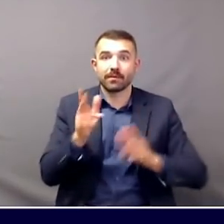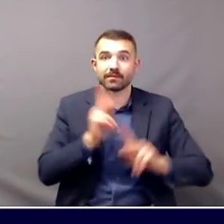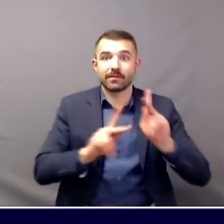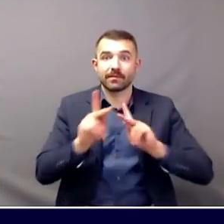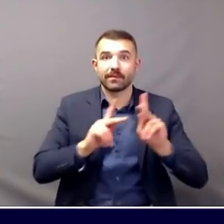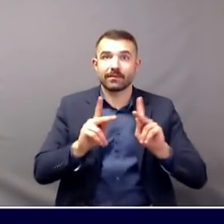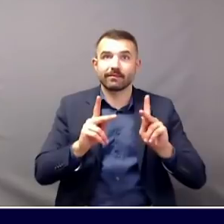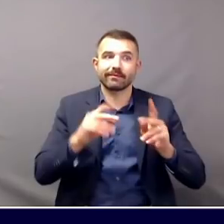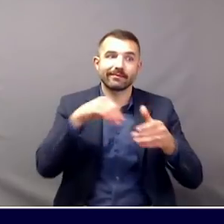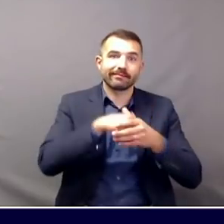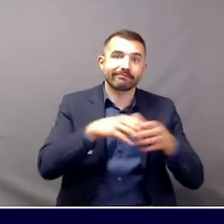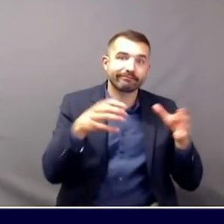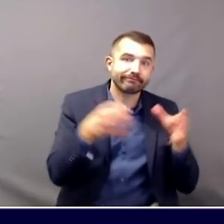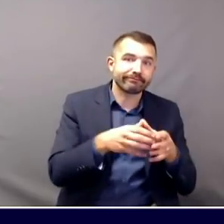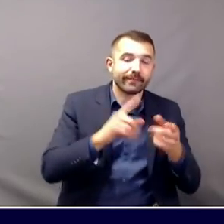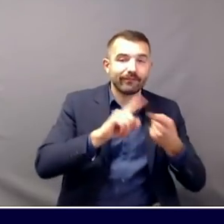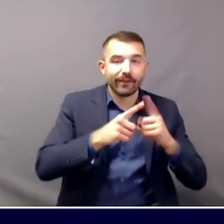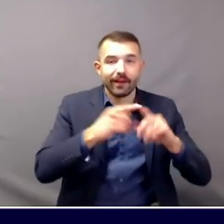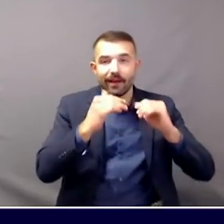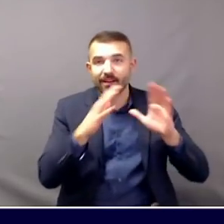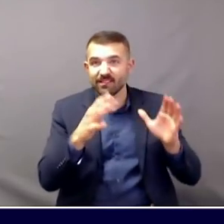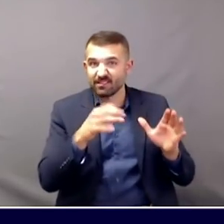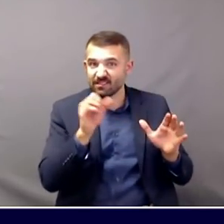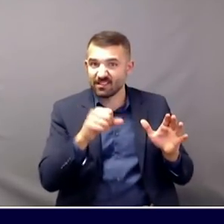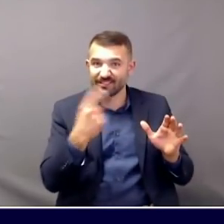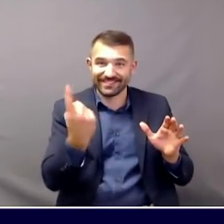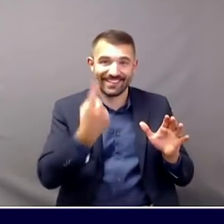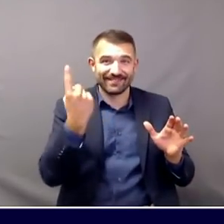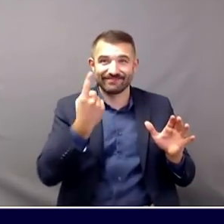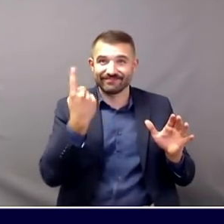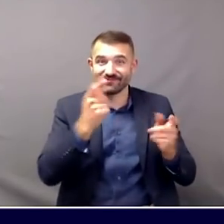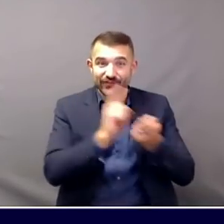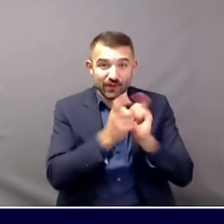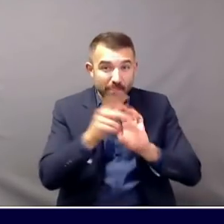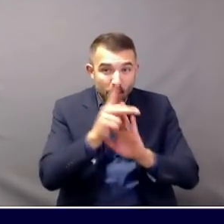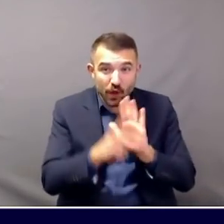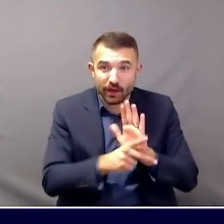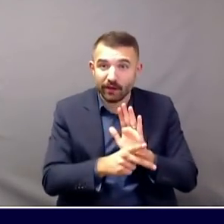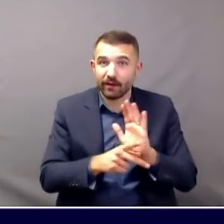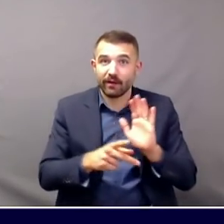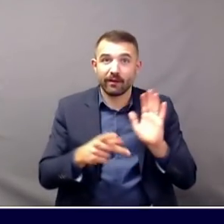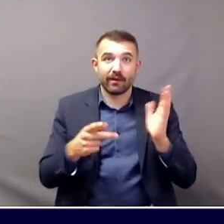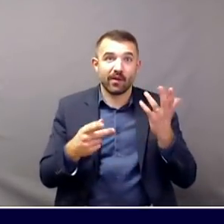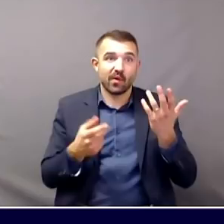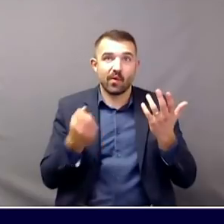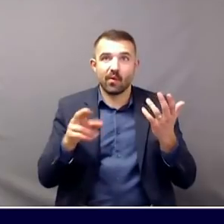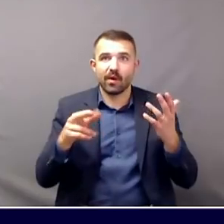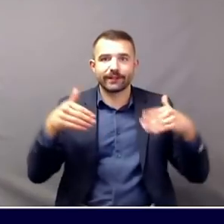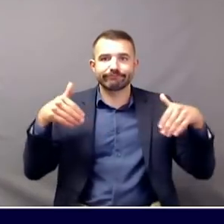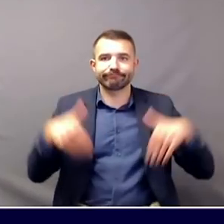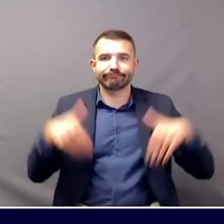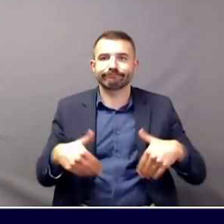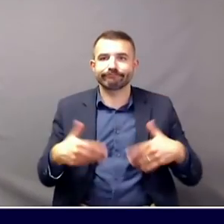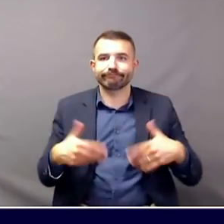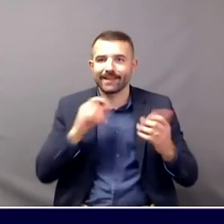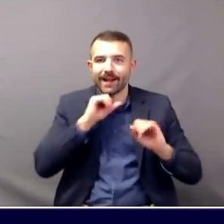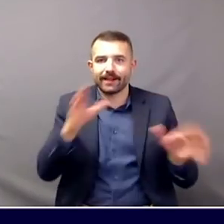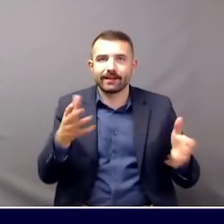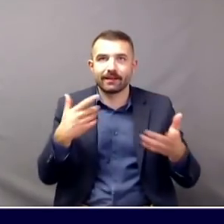policy perspective that can be done, or is it really just continued education that this is what's causing the problem?